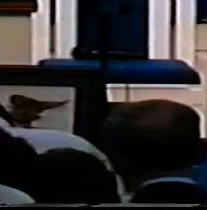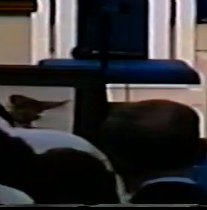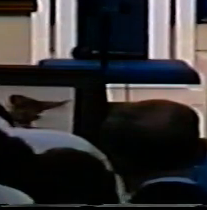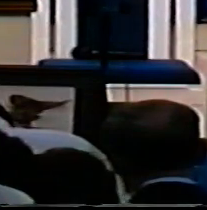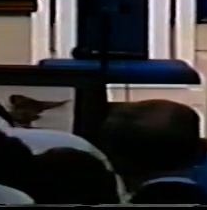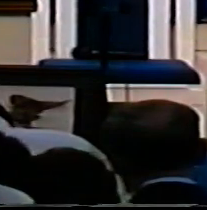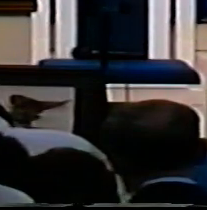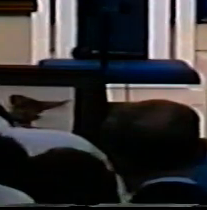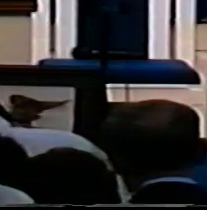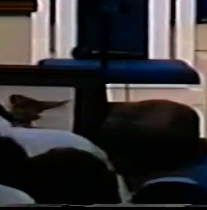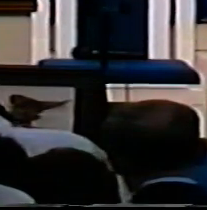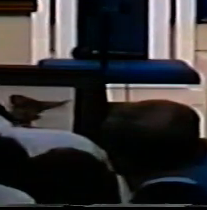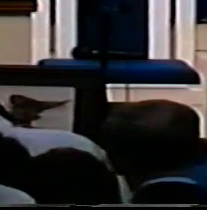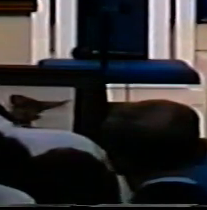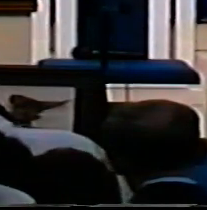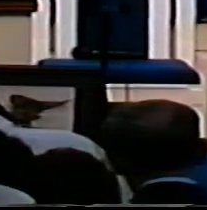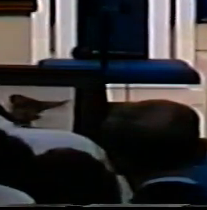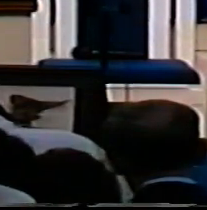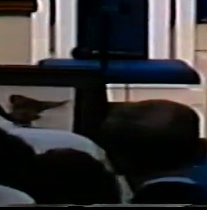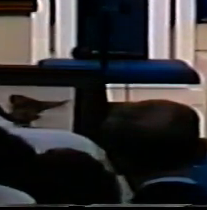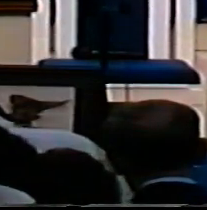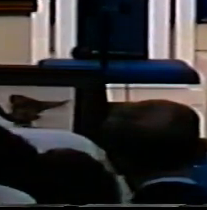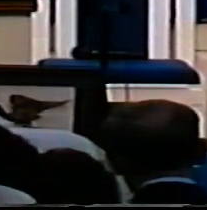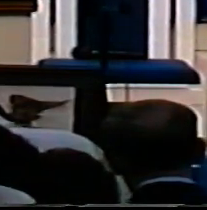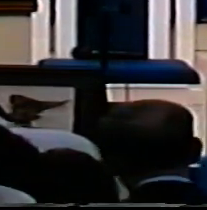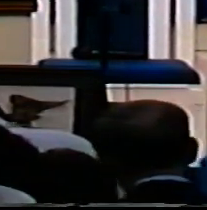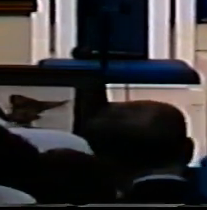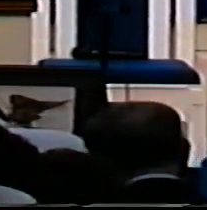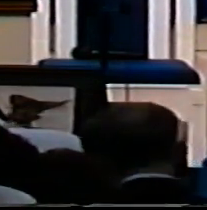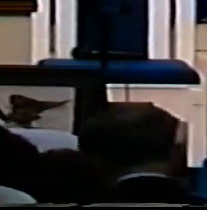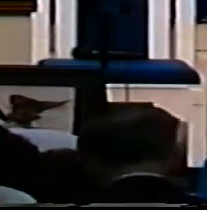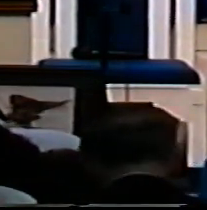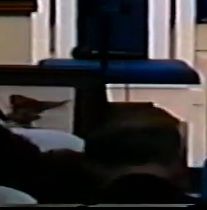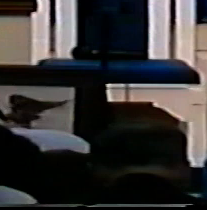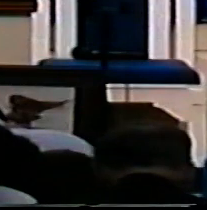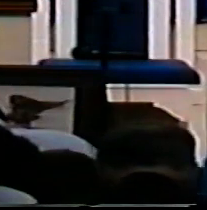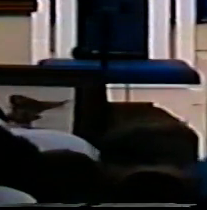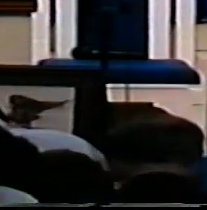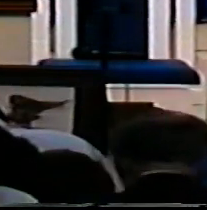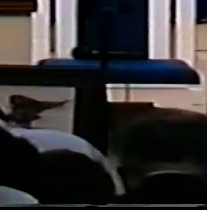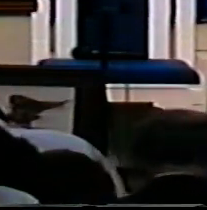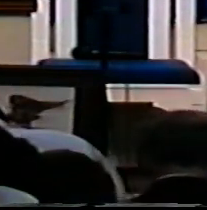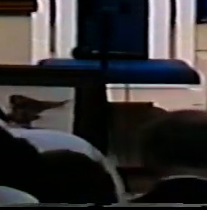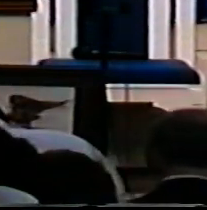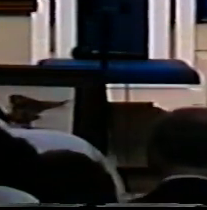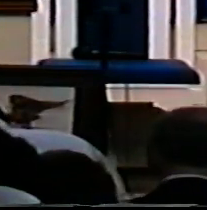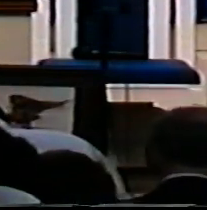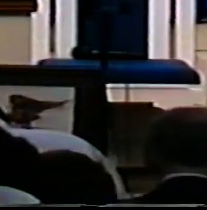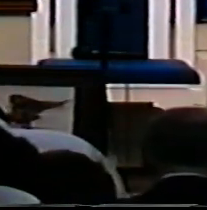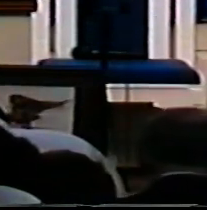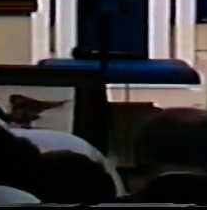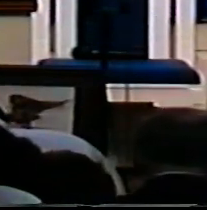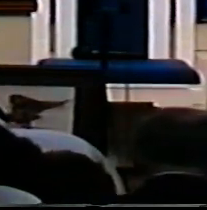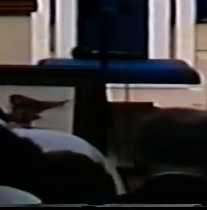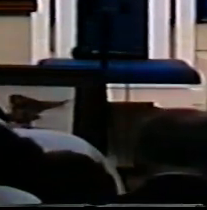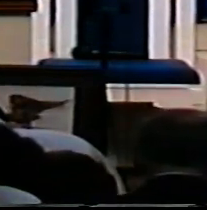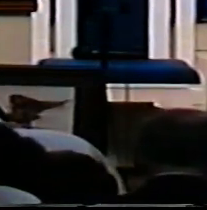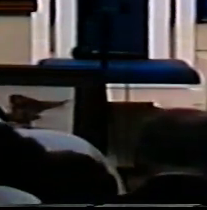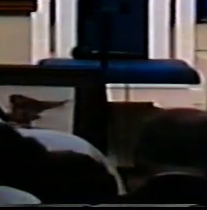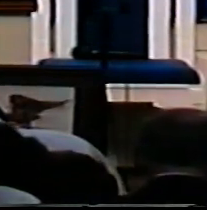time. Everybody, I'm looking around to see if everybody's head's bowed. How many here tonight would say, Brother Bob, I